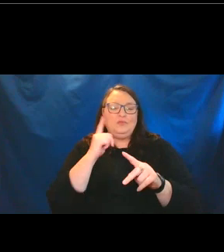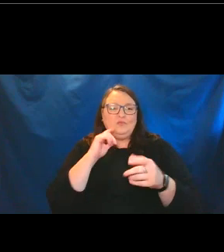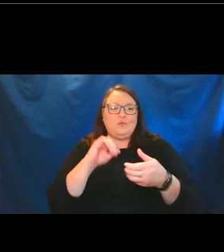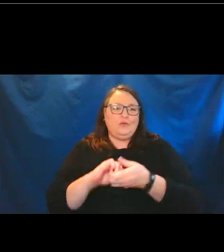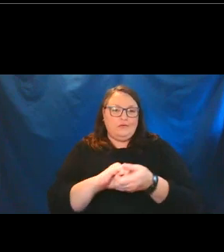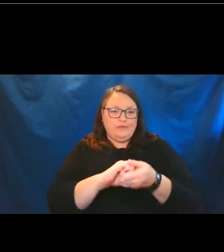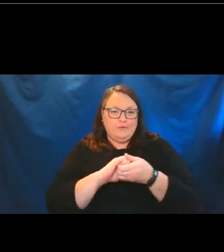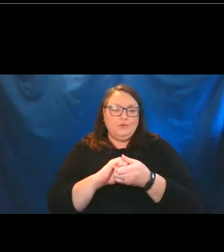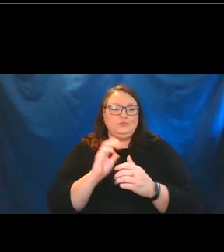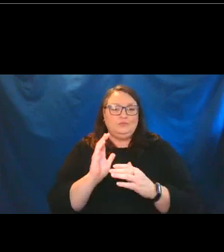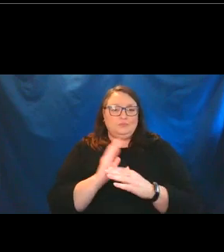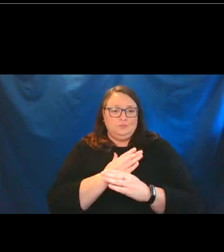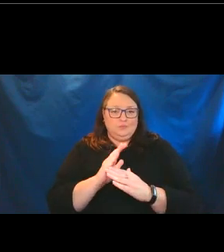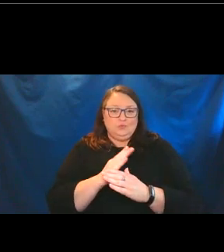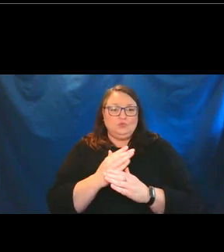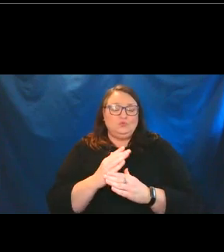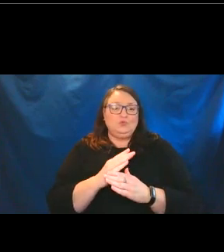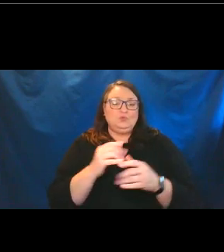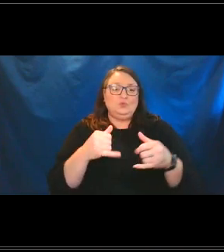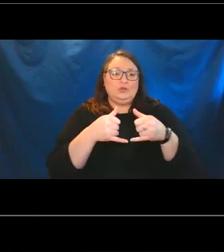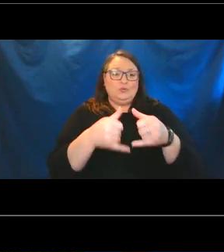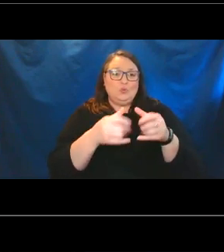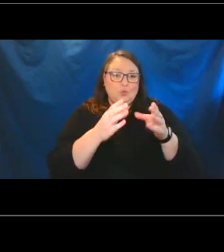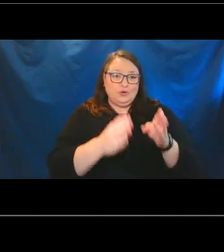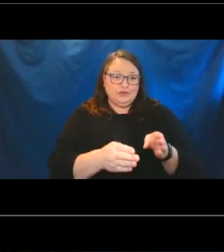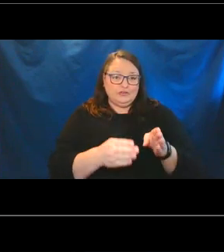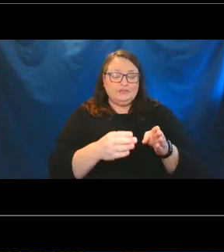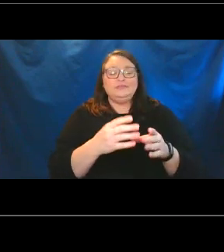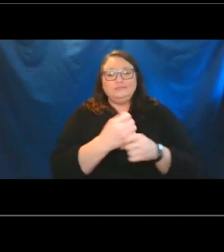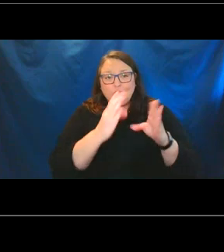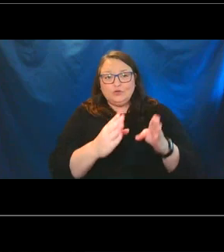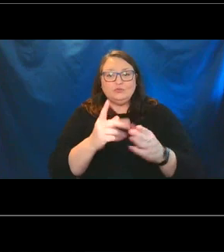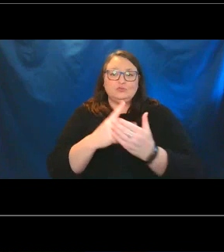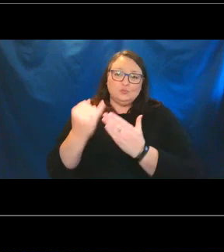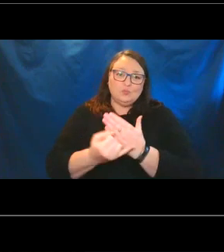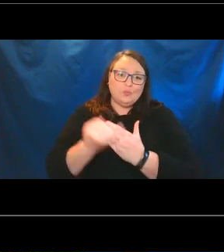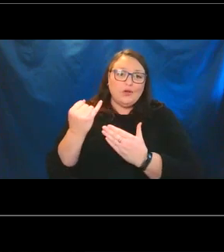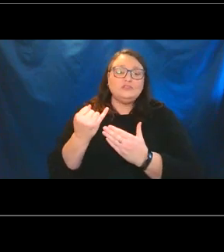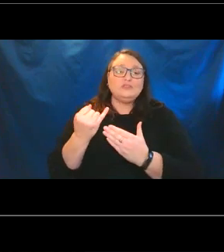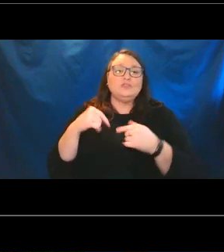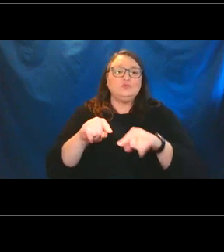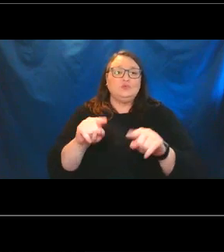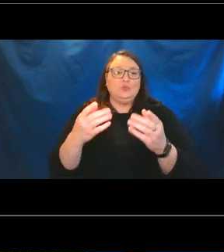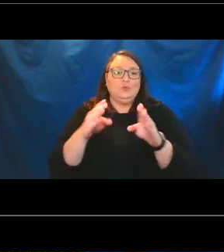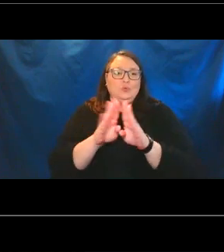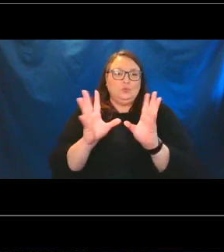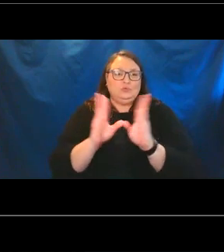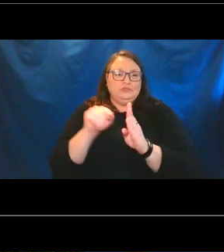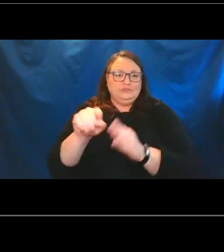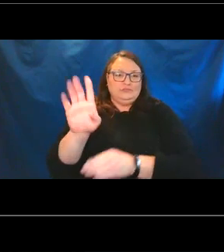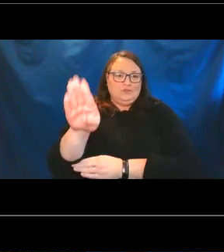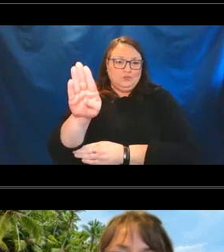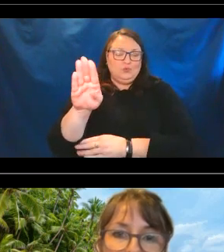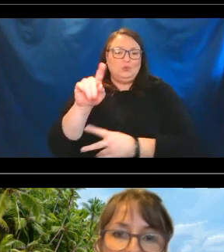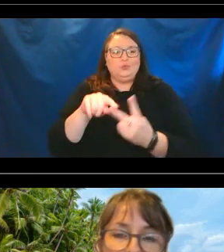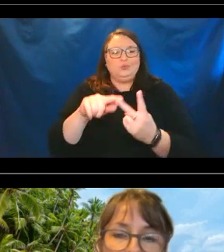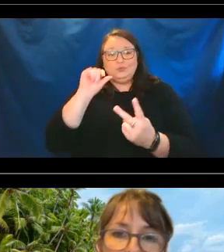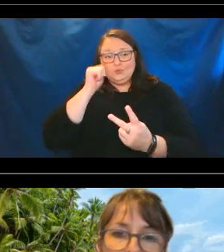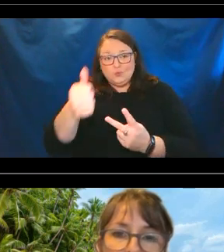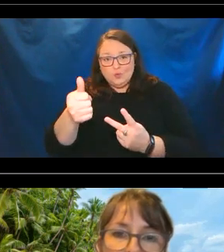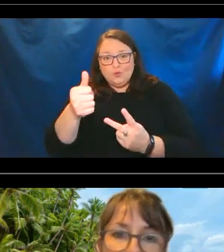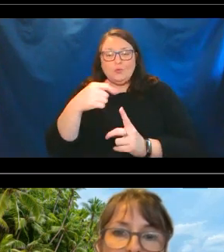collaboration between awardees and projects in closed sessions this afternoon and tomorrow, and